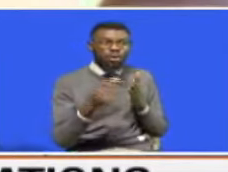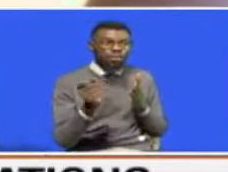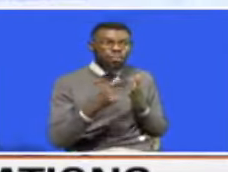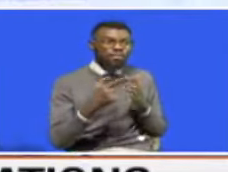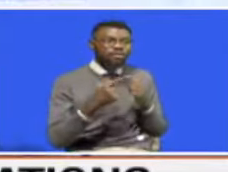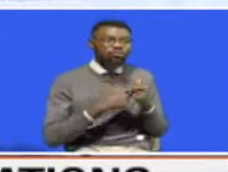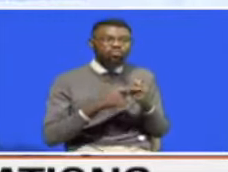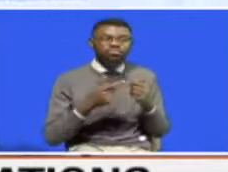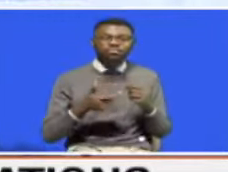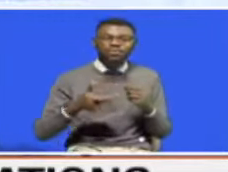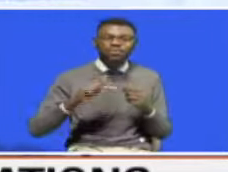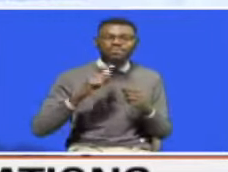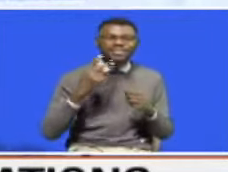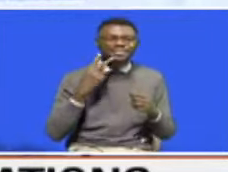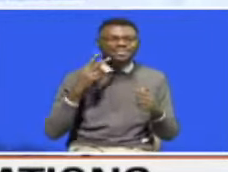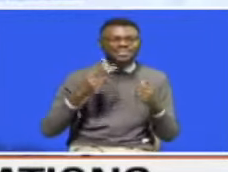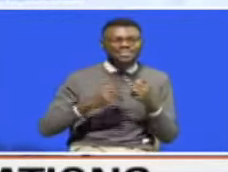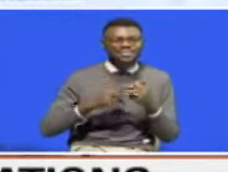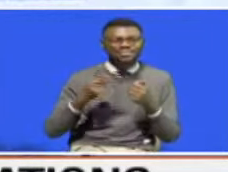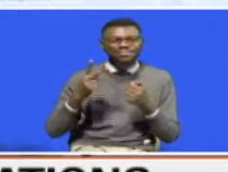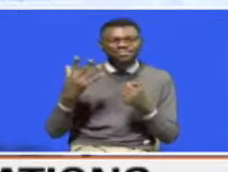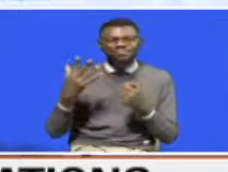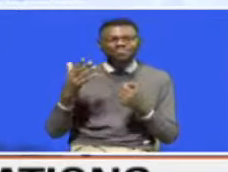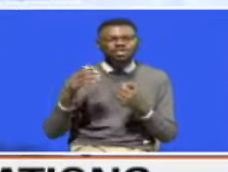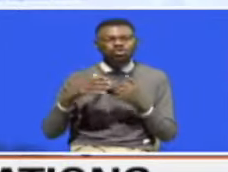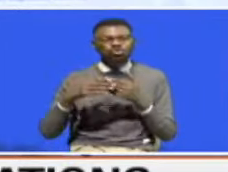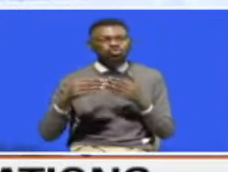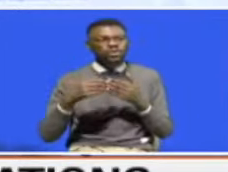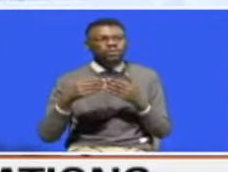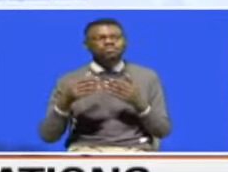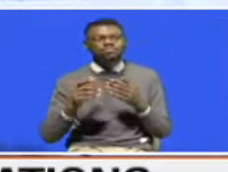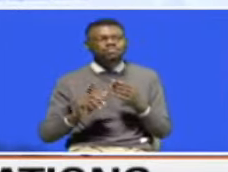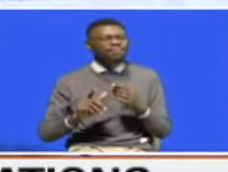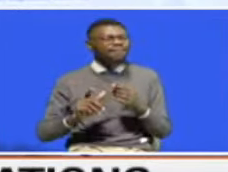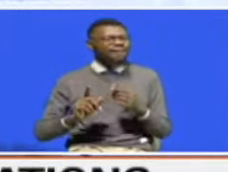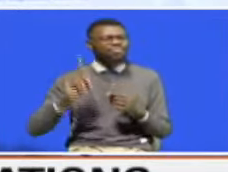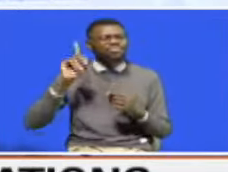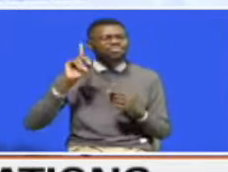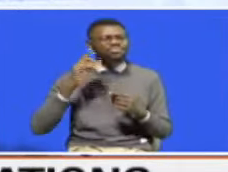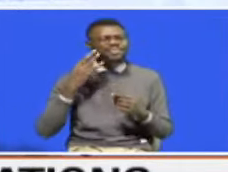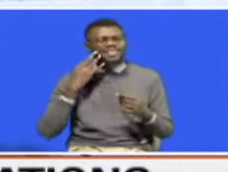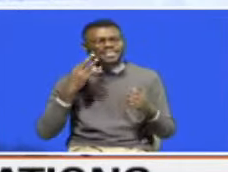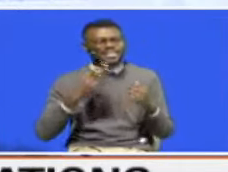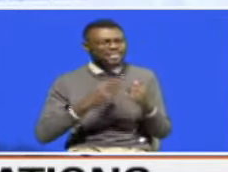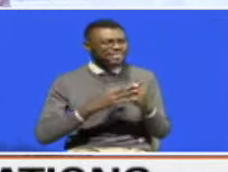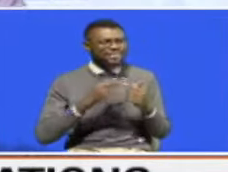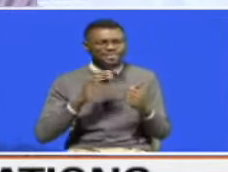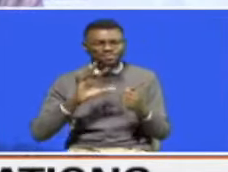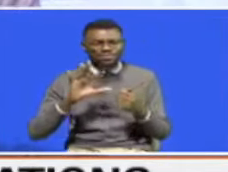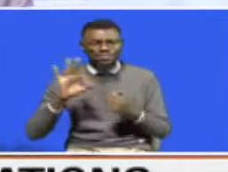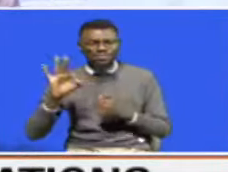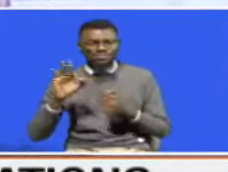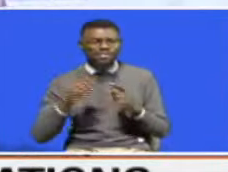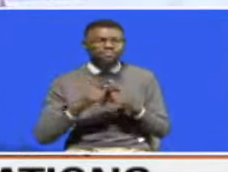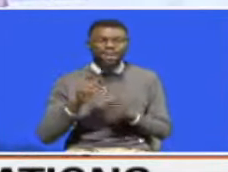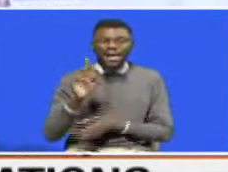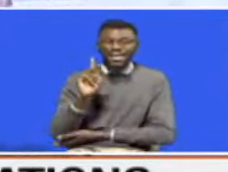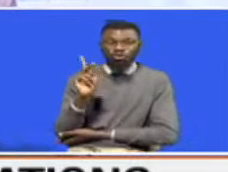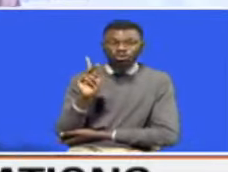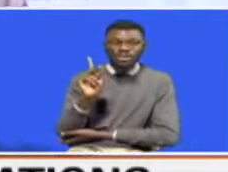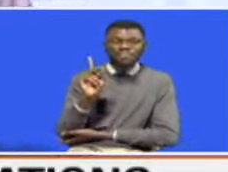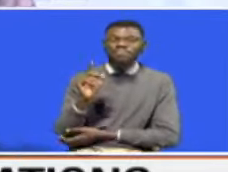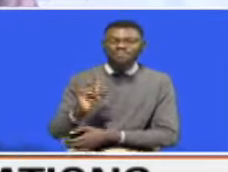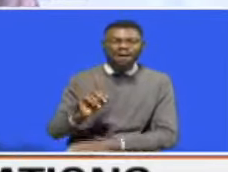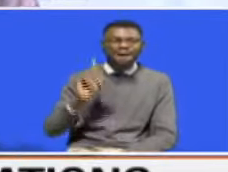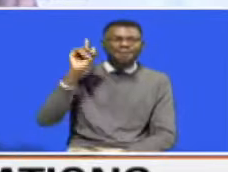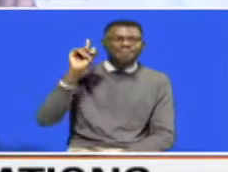to $725 in July to $853 in August. For kerosene, dual purpose kerosene, the price has